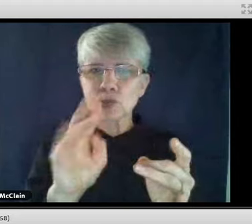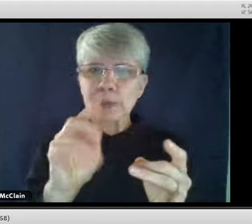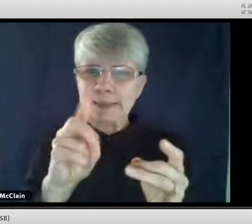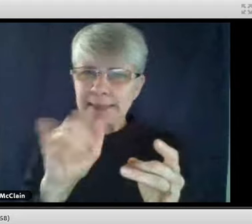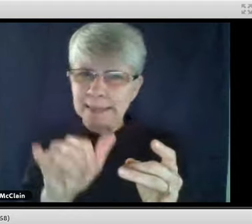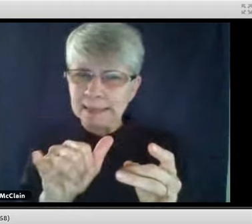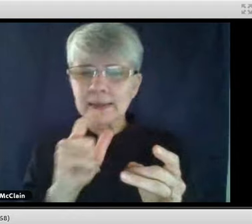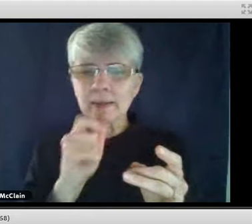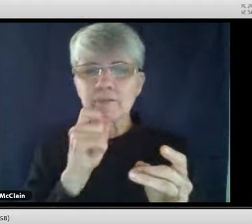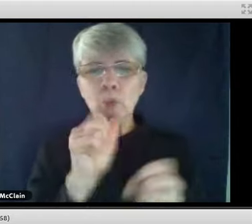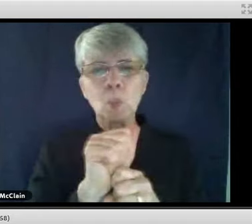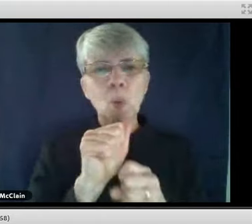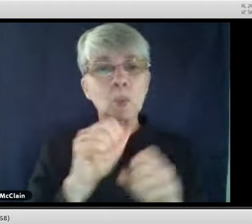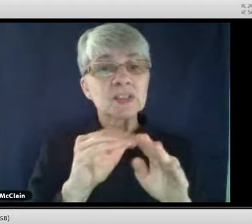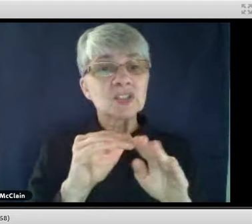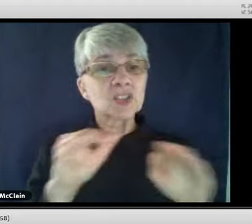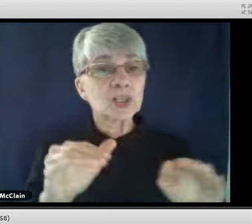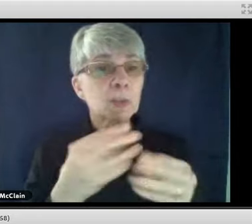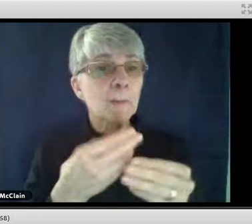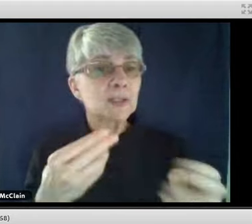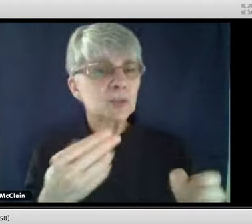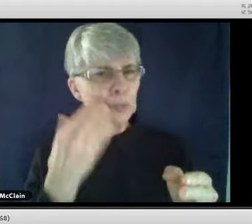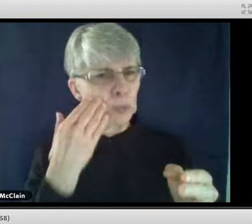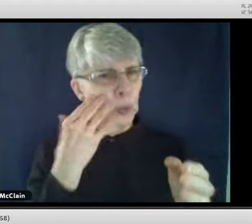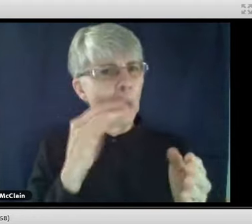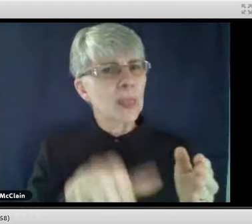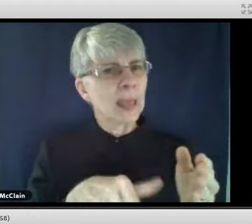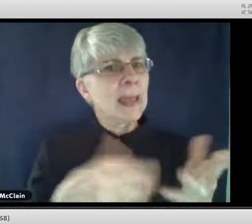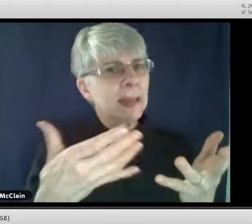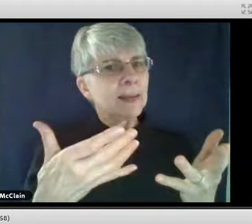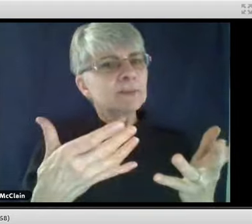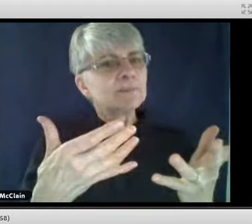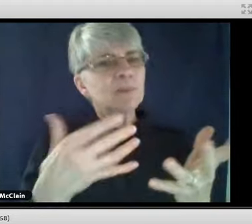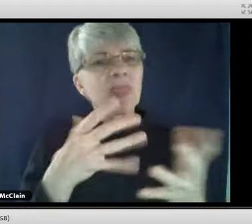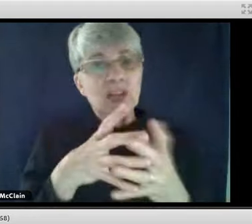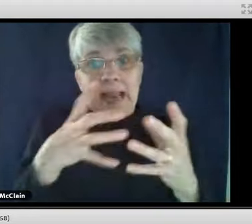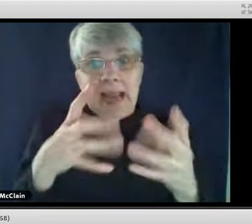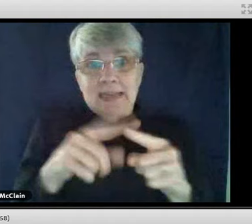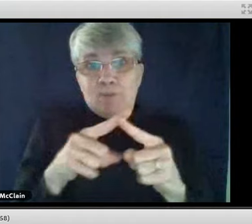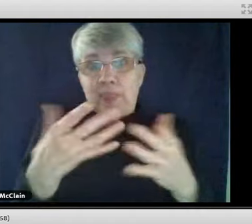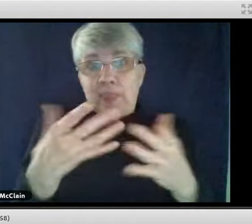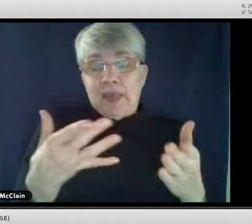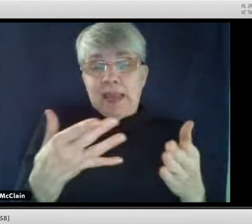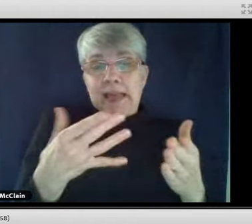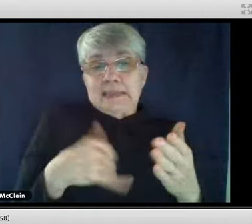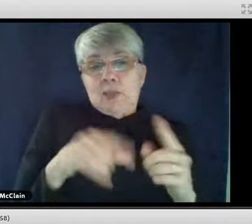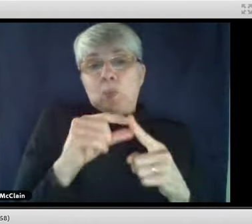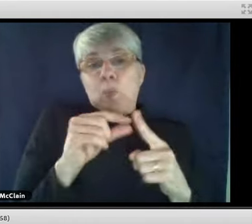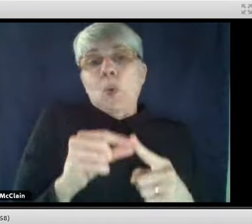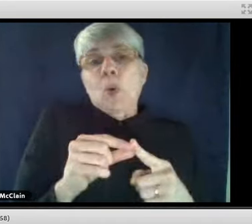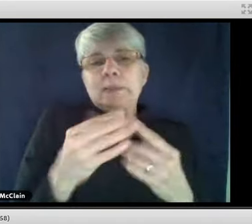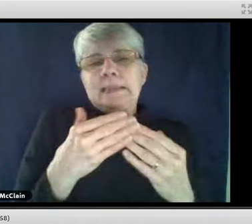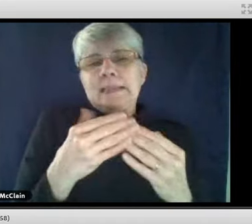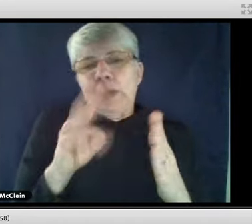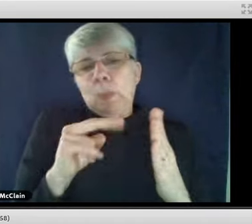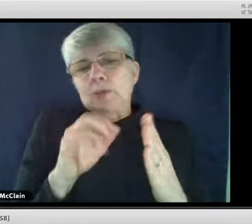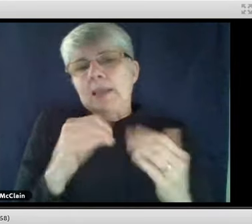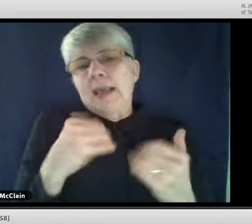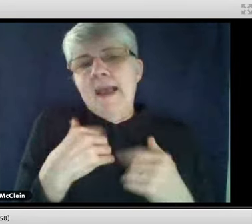like children's materials, you know that there's quite a few things like, board books and easy readers that